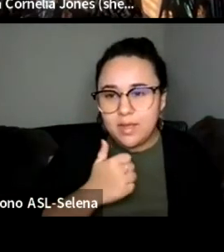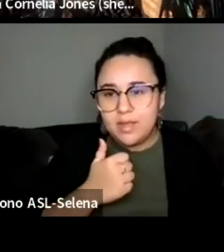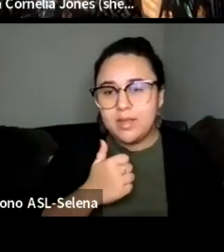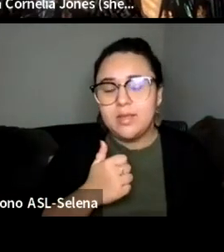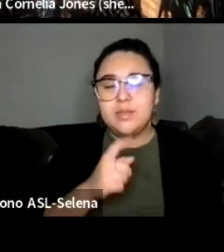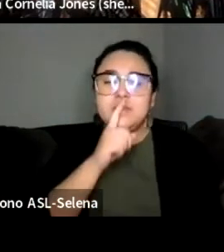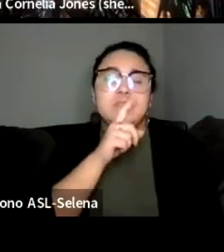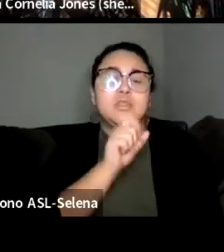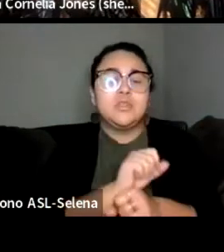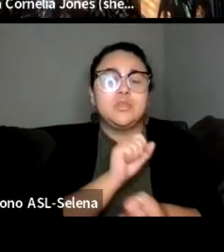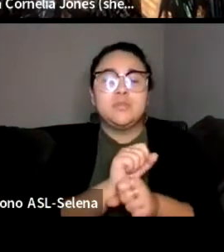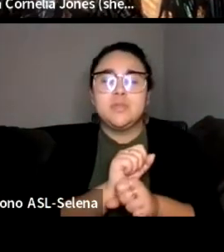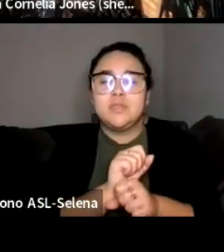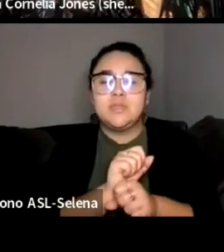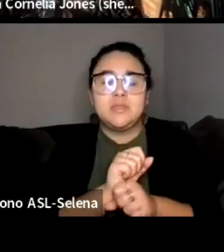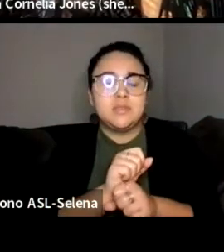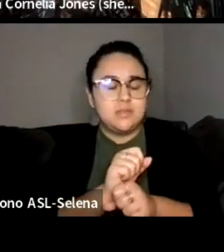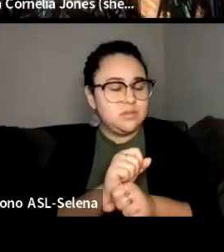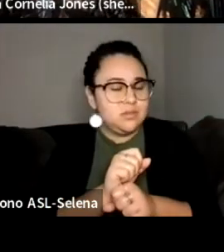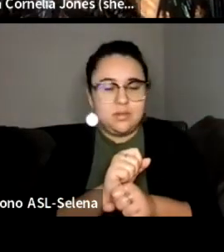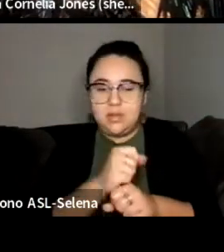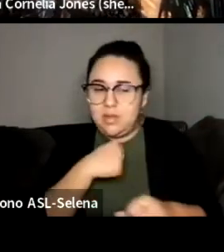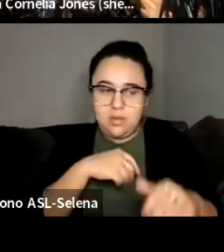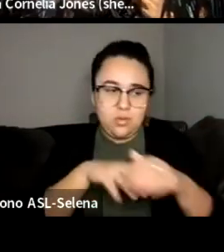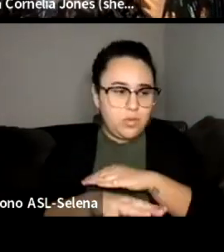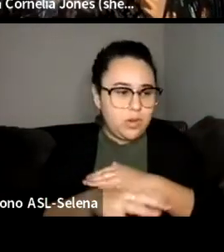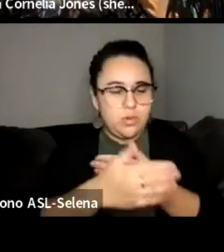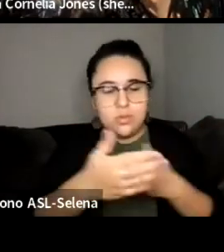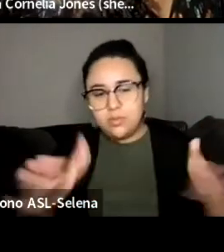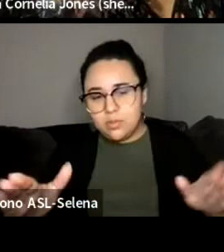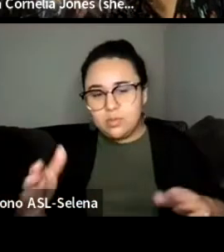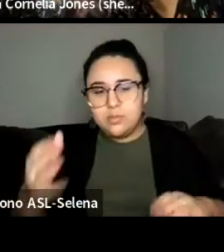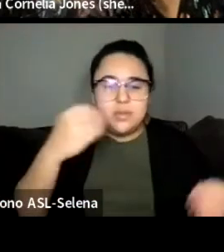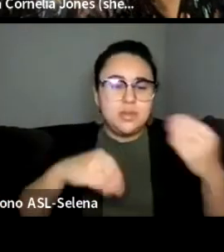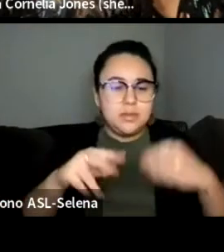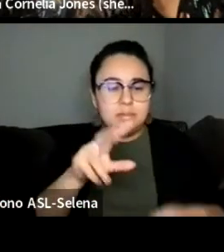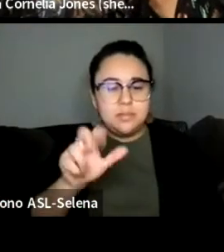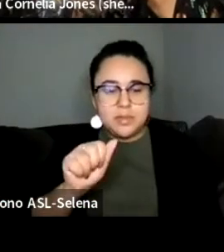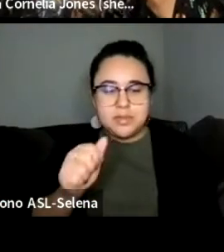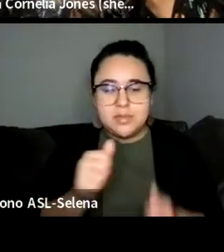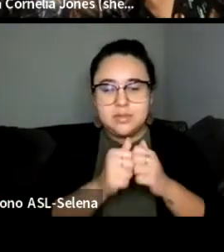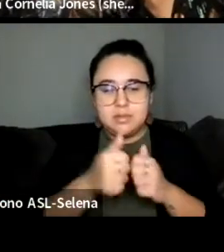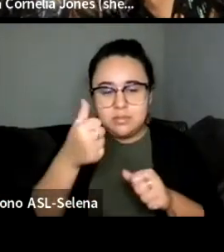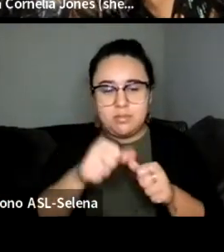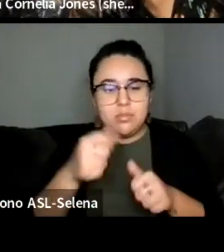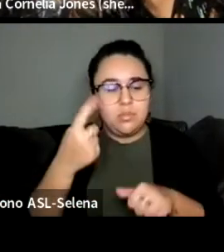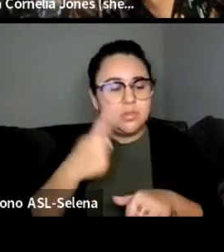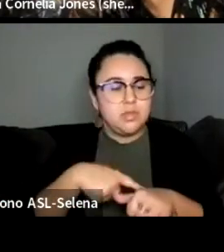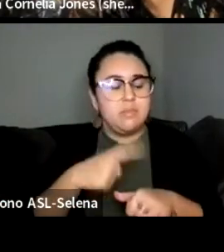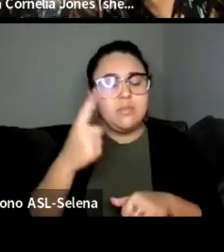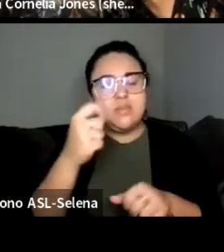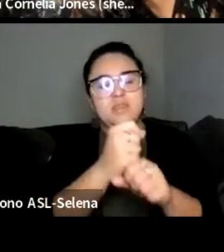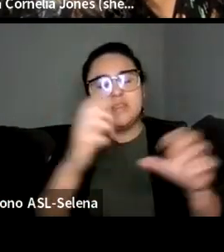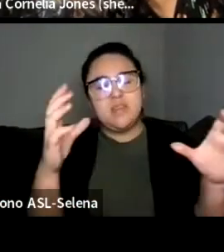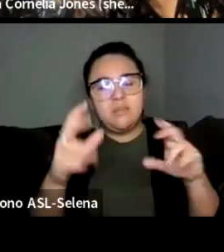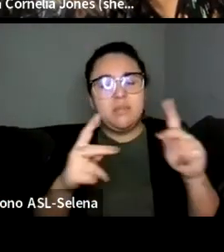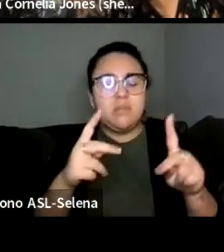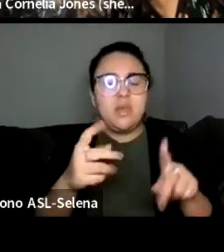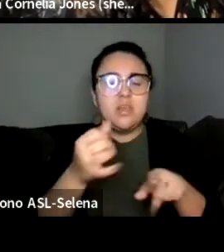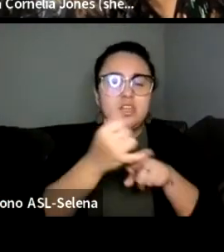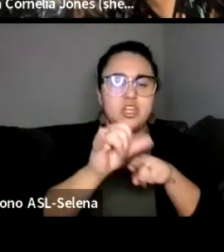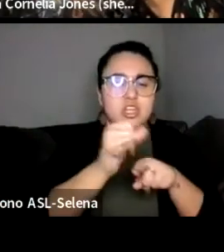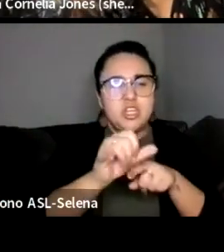little ones into the room. We would sit around and have pizza together. I remember at one point, there's scenes where people curse and yell at each